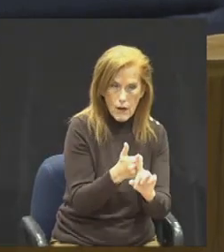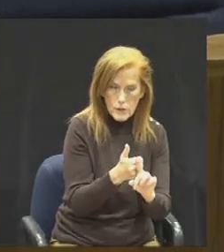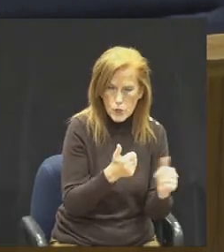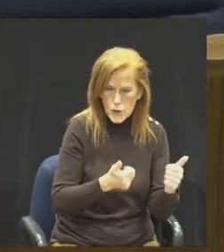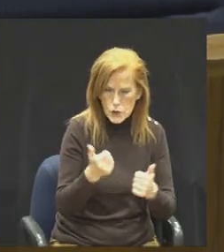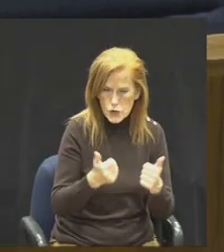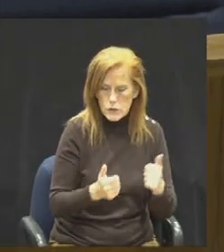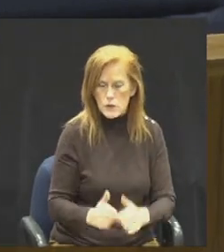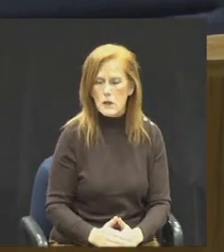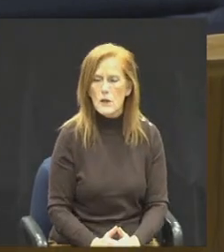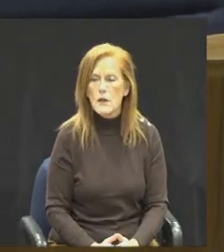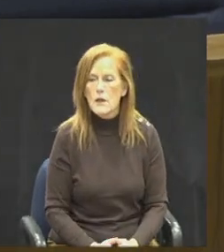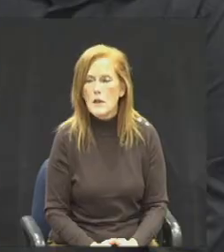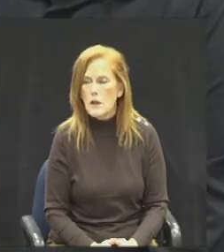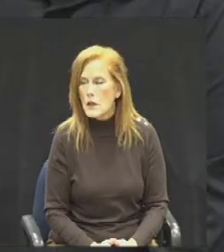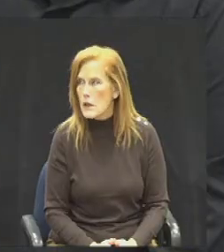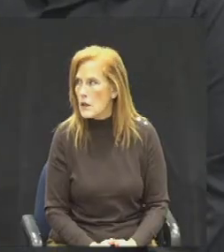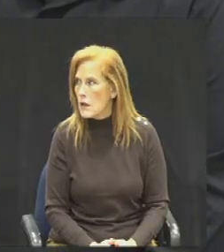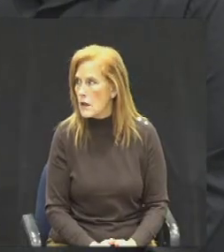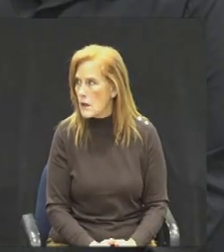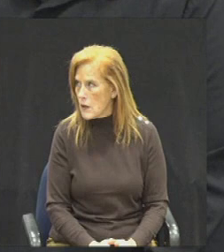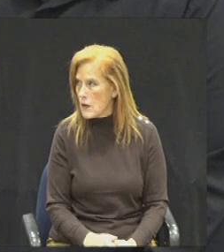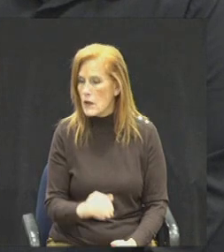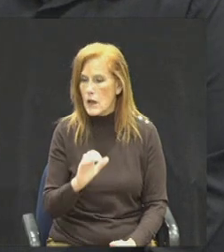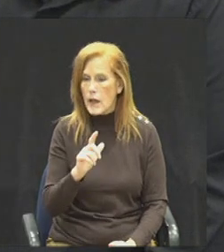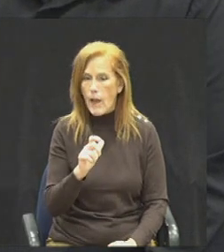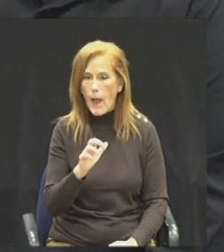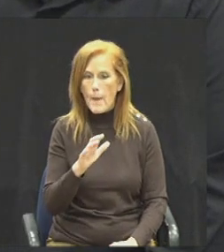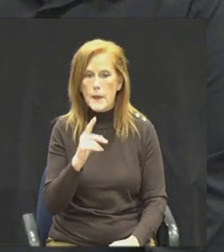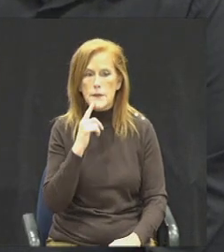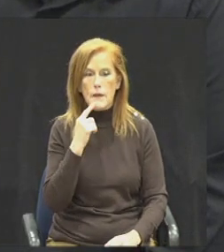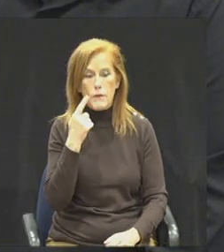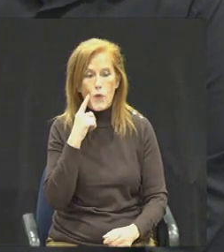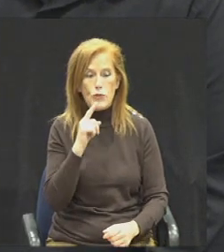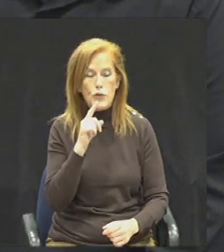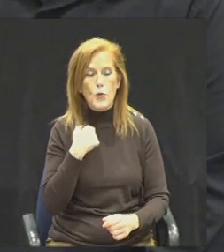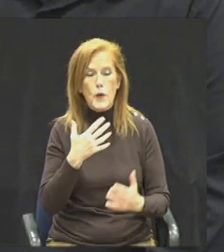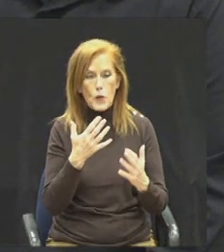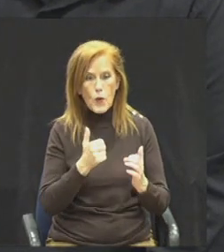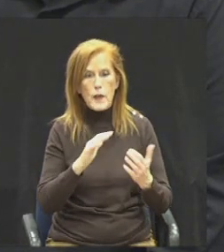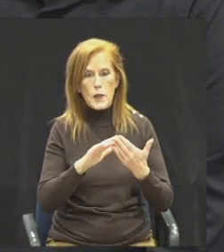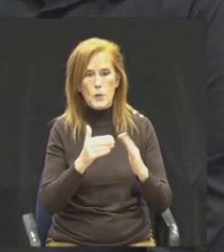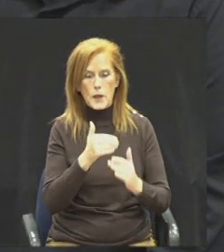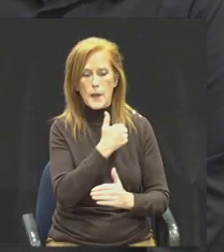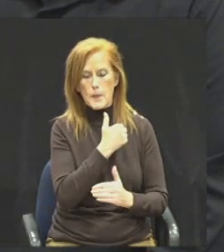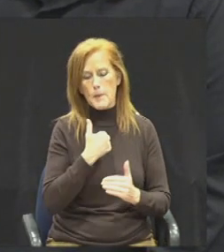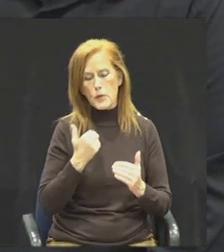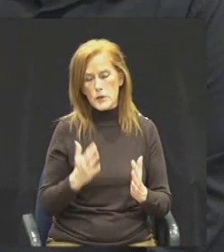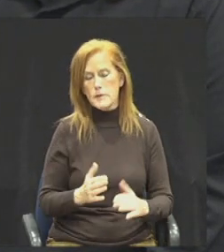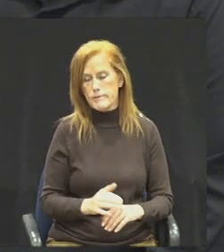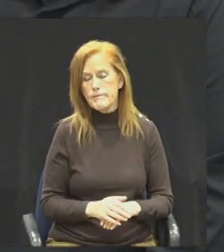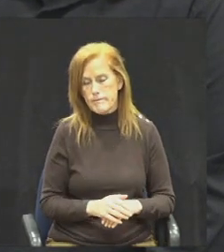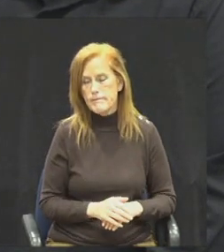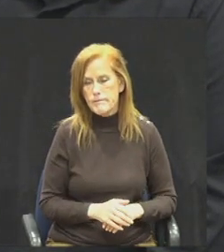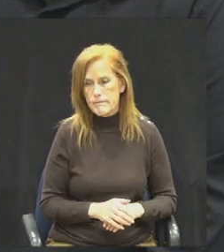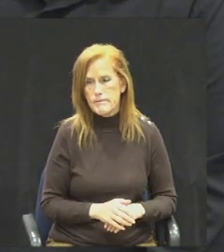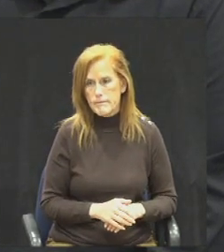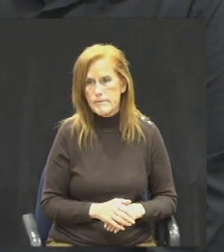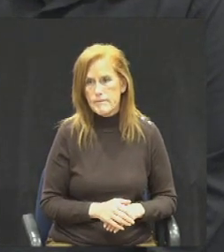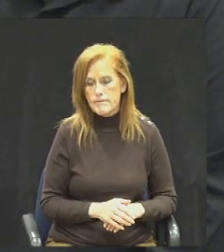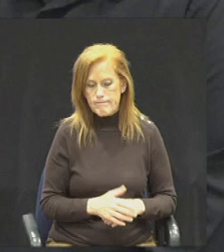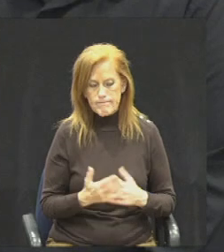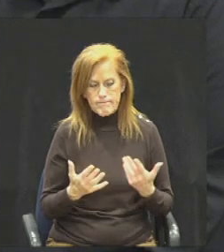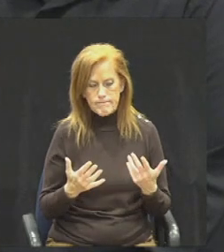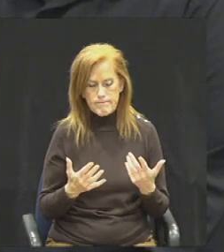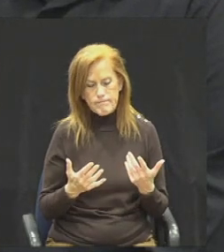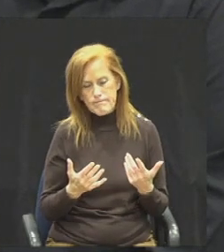exercise? So my thought is that we would definitely want community members, because trying to think